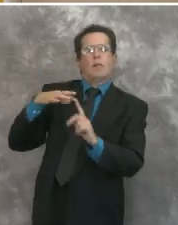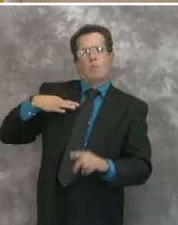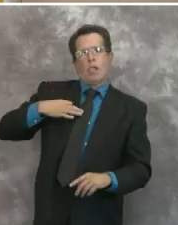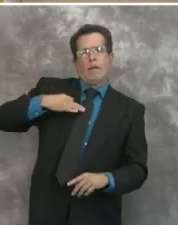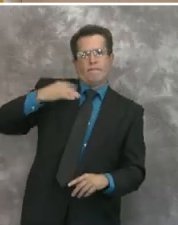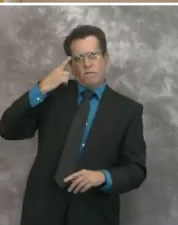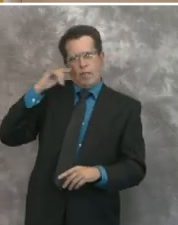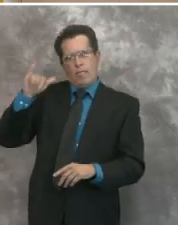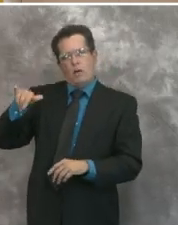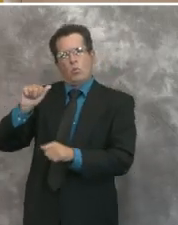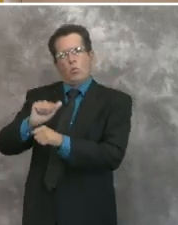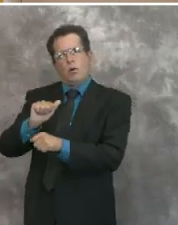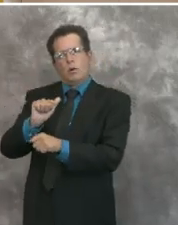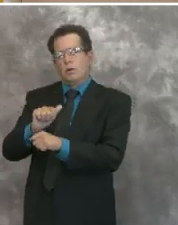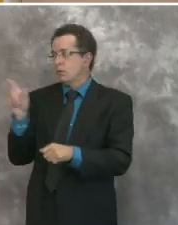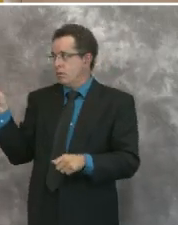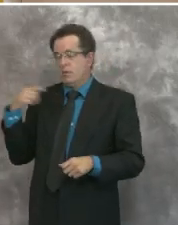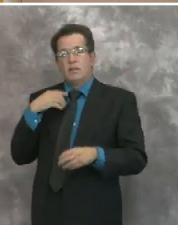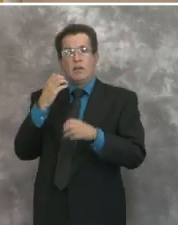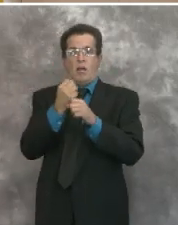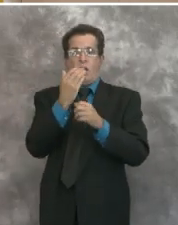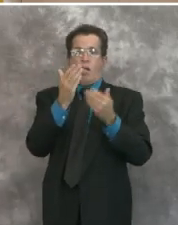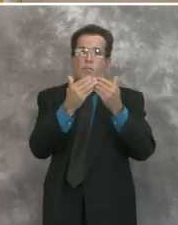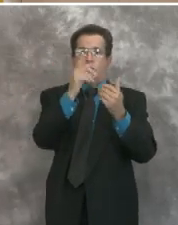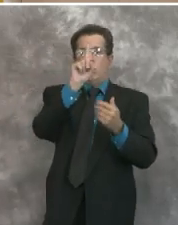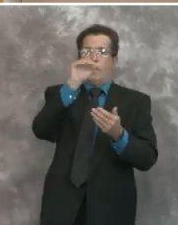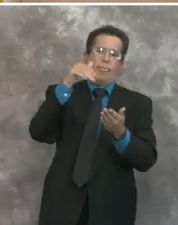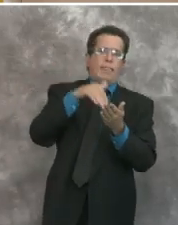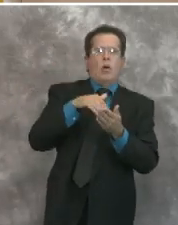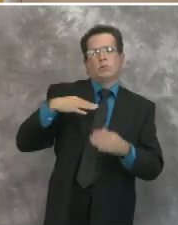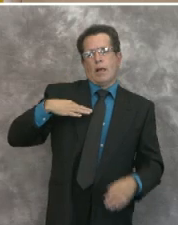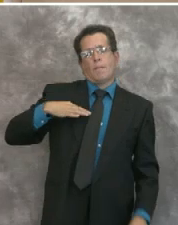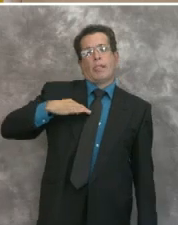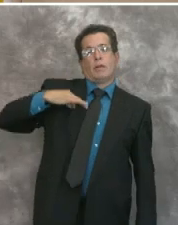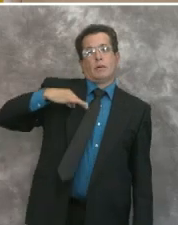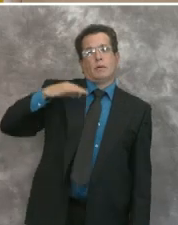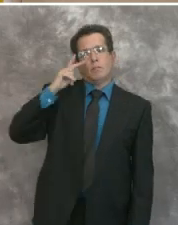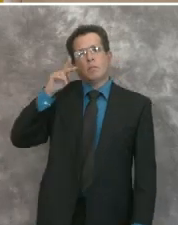We've received close to 1,000 applications.